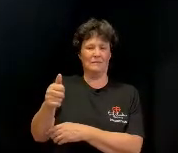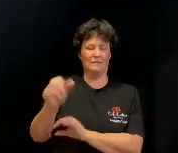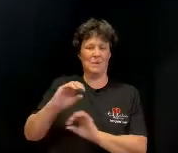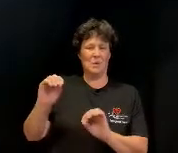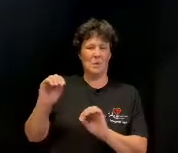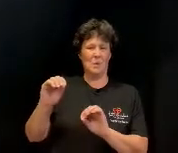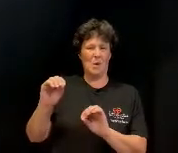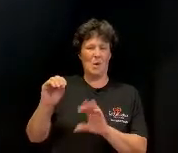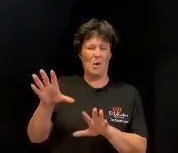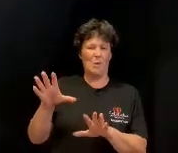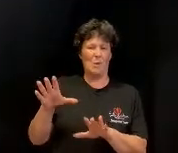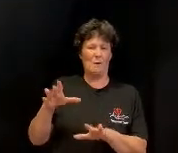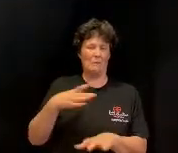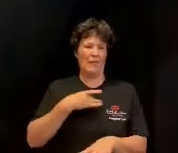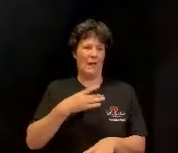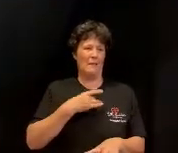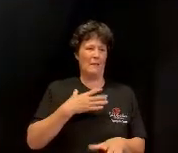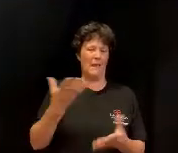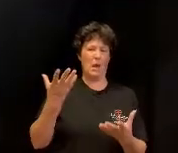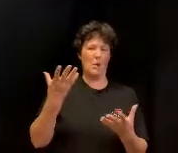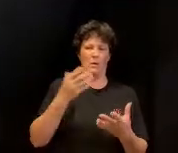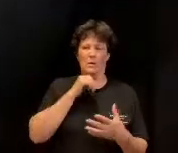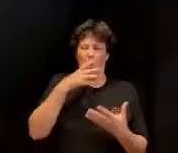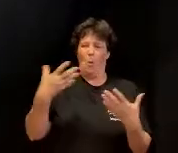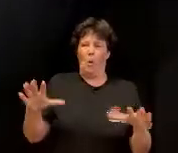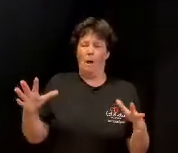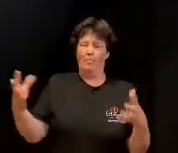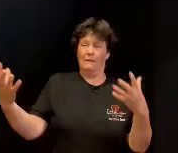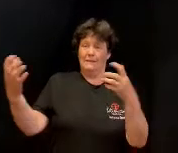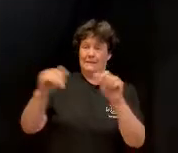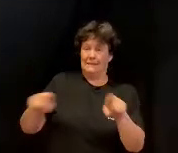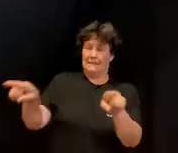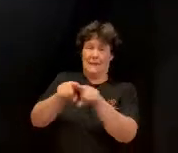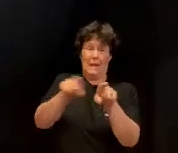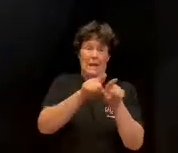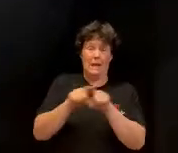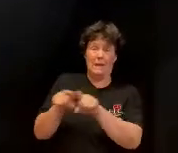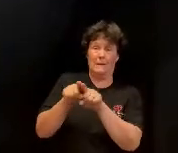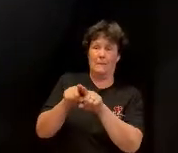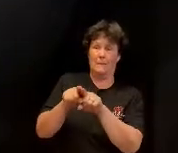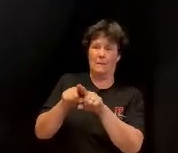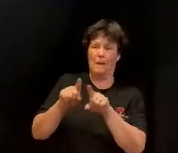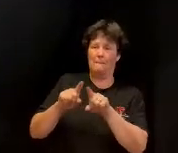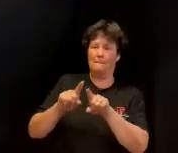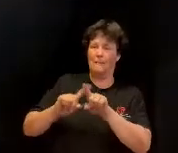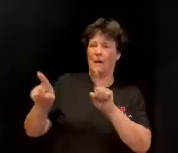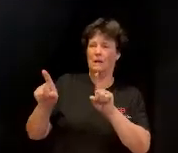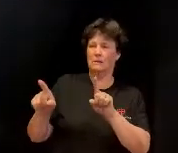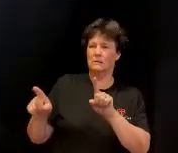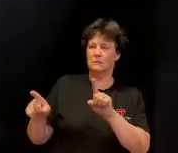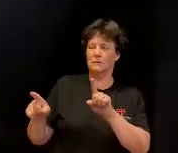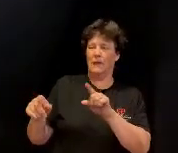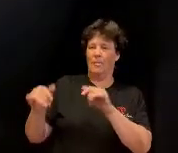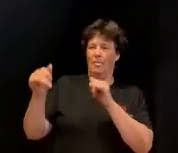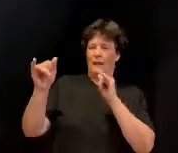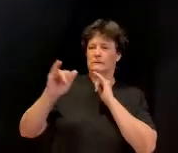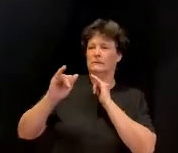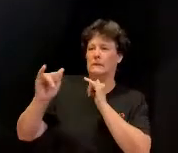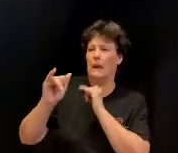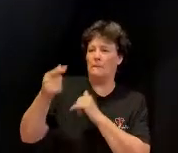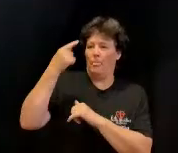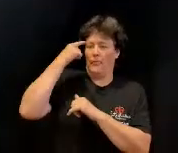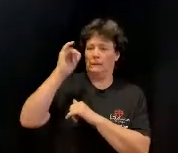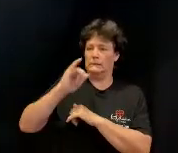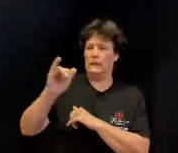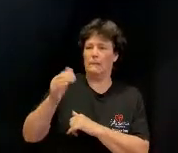want unity, they want uniformity. This is why it's such a great opportunity for the church and the body of Christ to model. I mean, we live in a